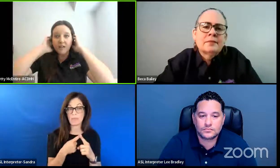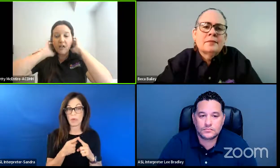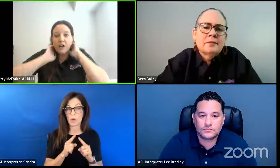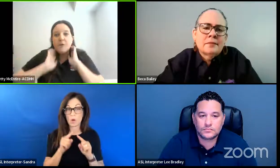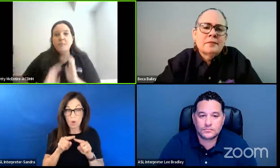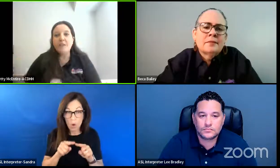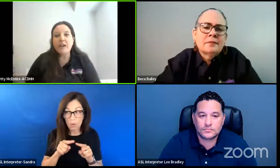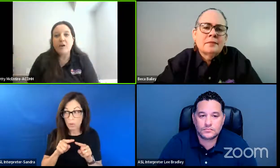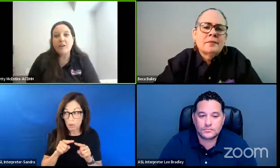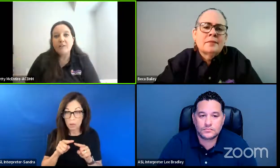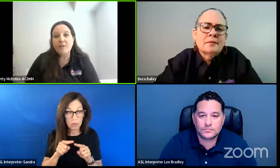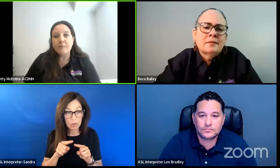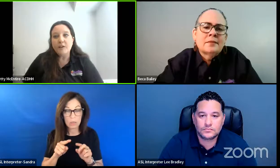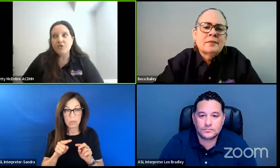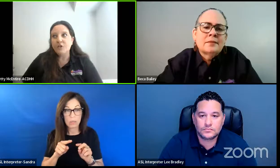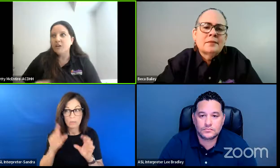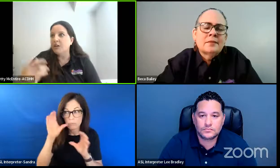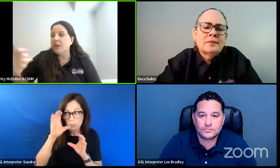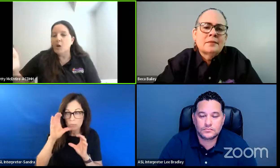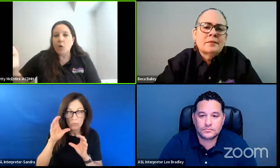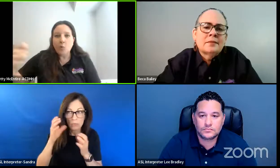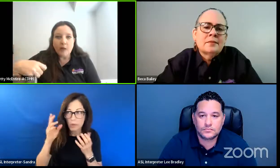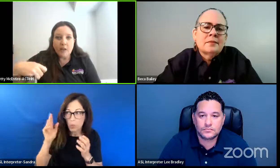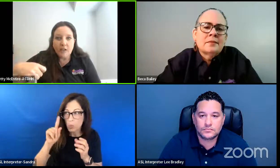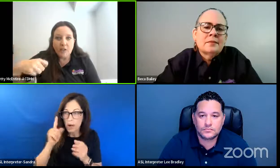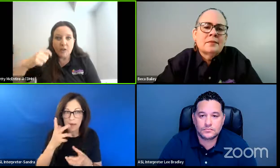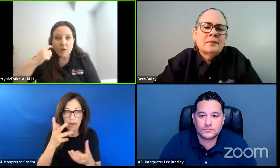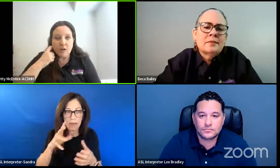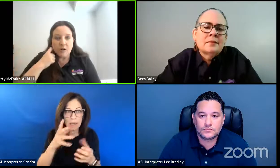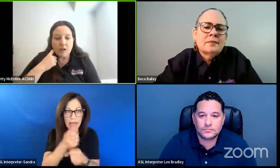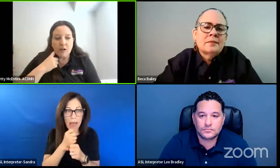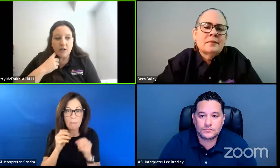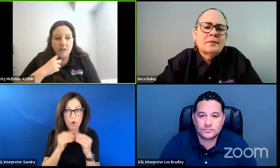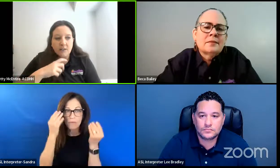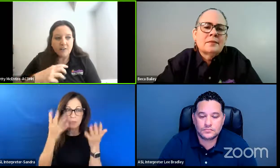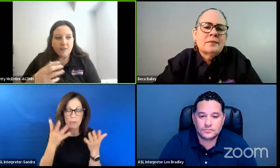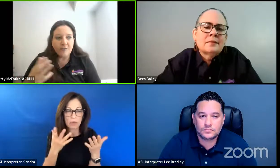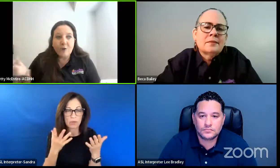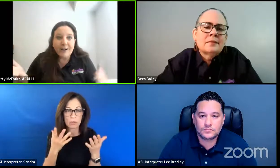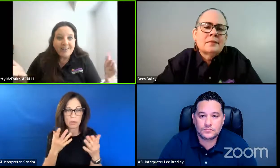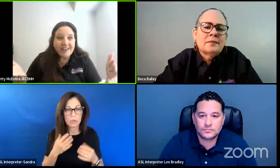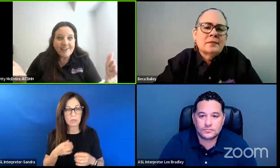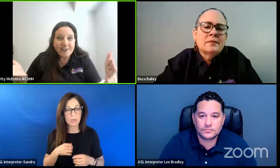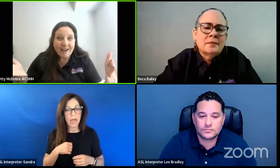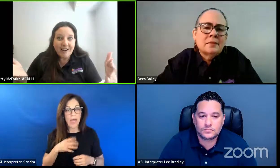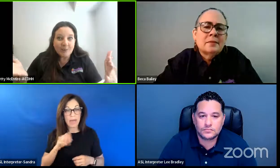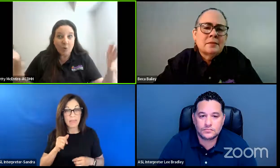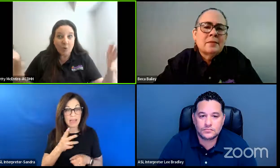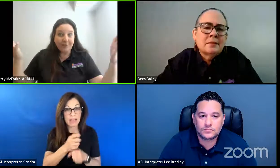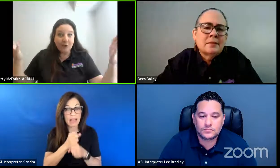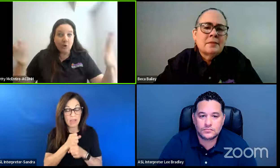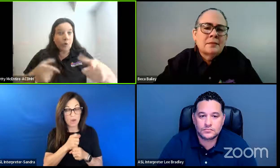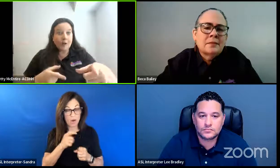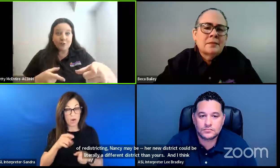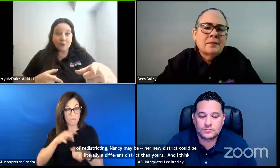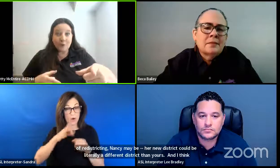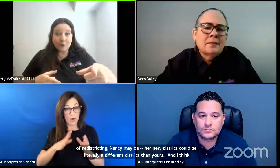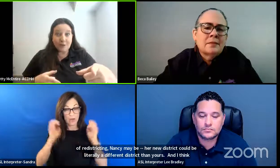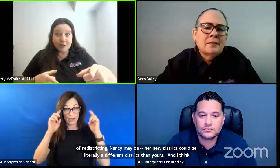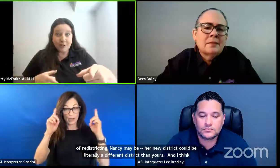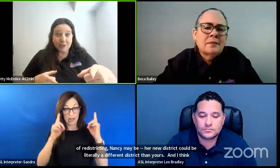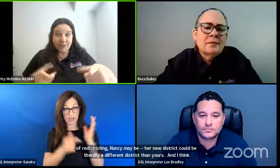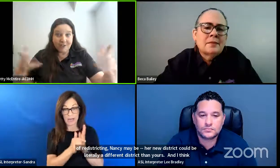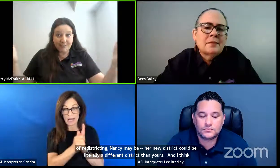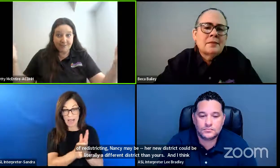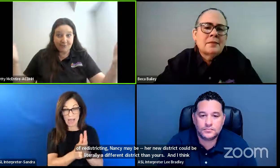seek out information, read your voter education guides, or watch the